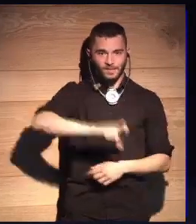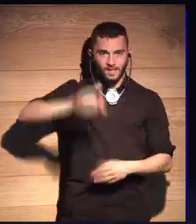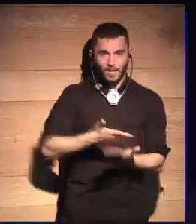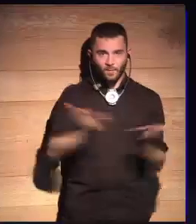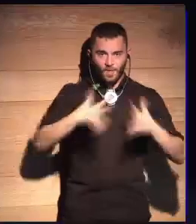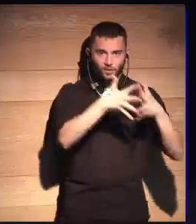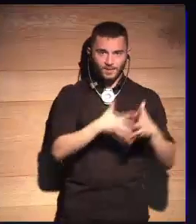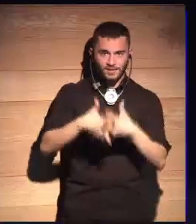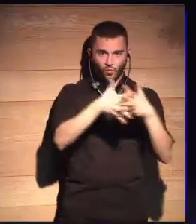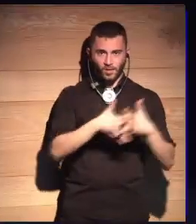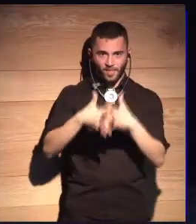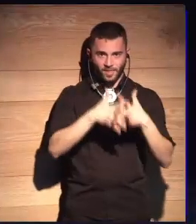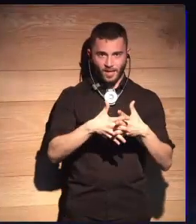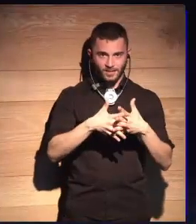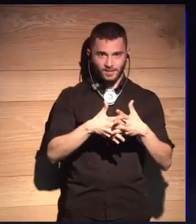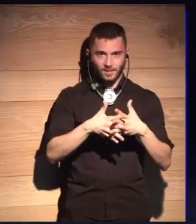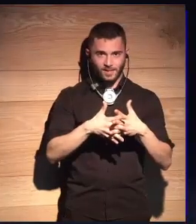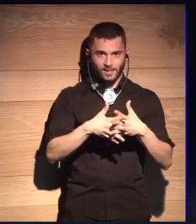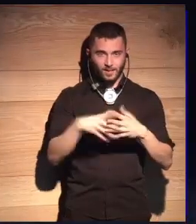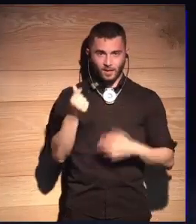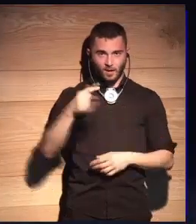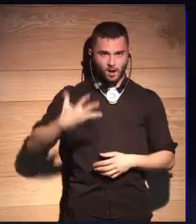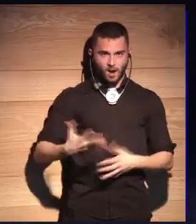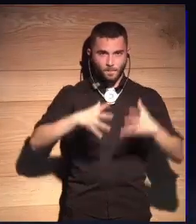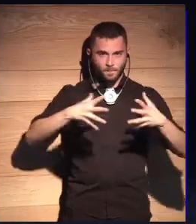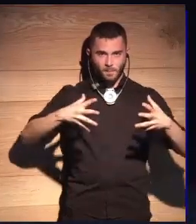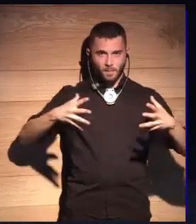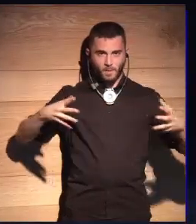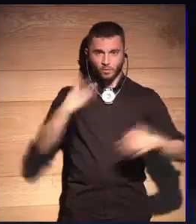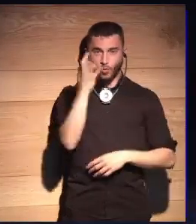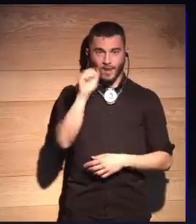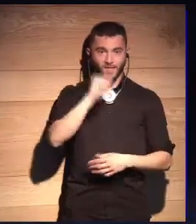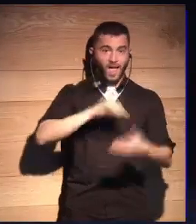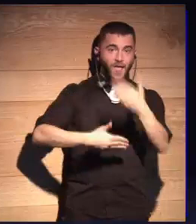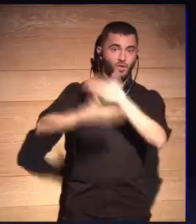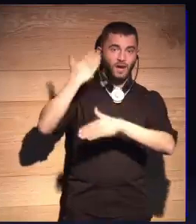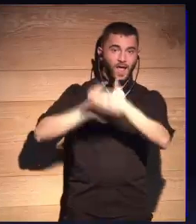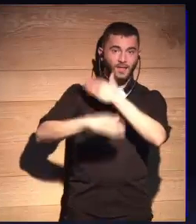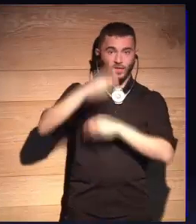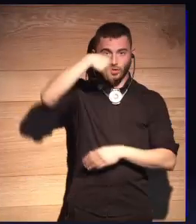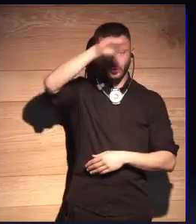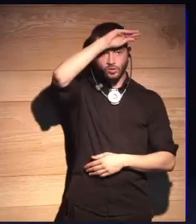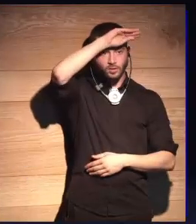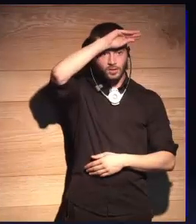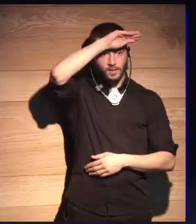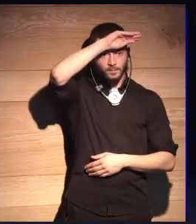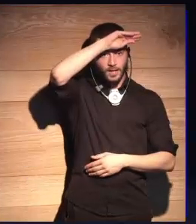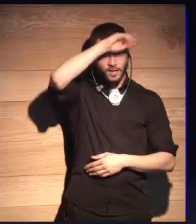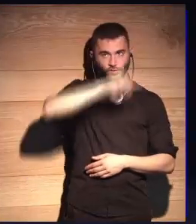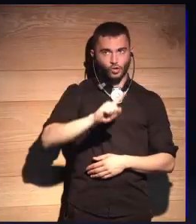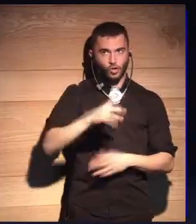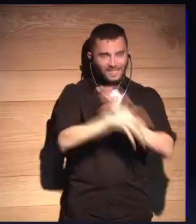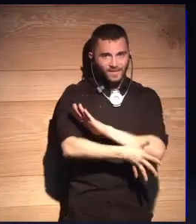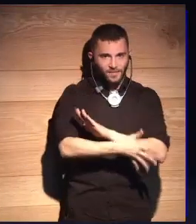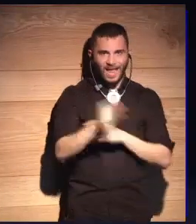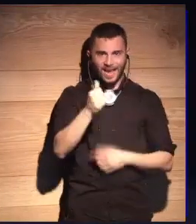Poor of the poorest people in the U.S. did not see their wealth increase in